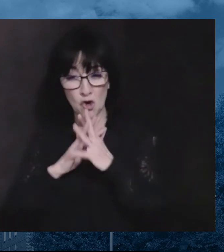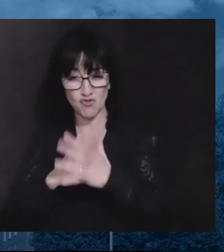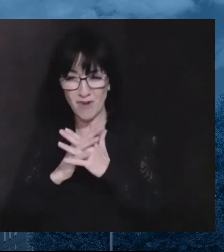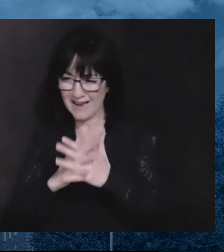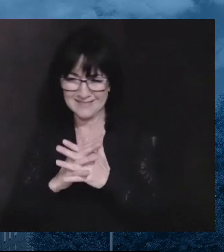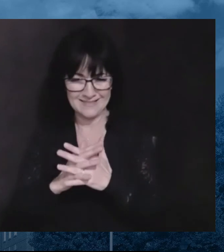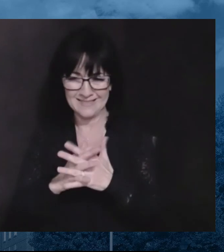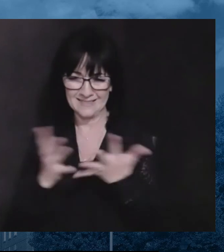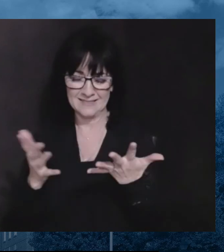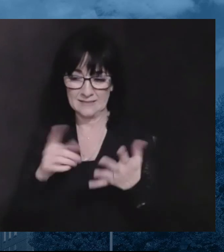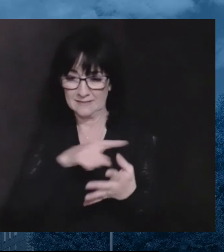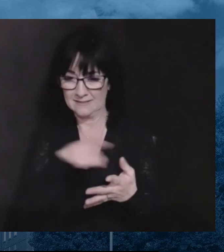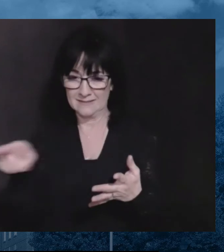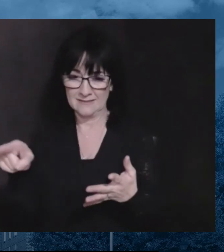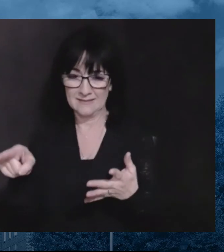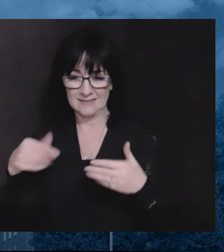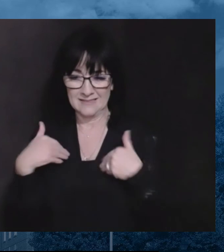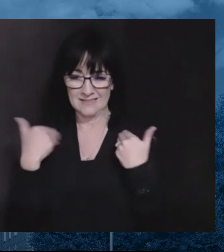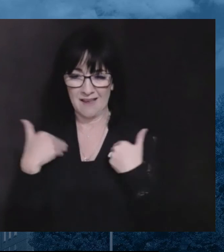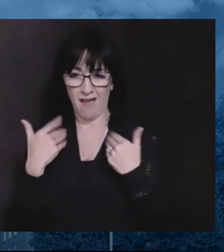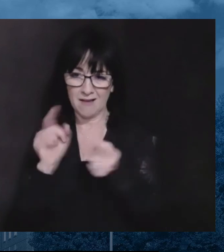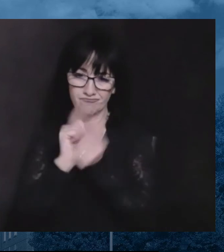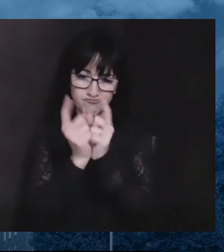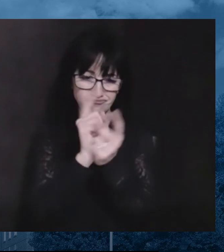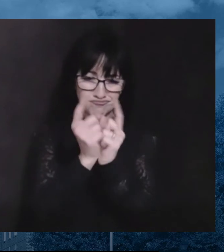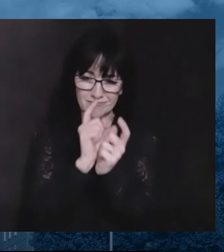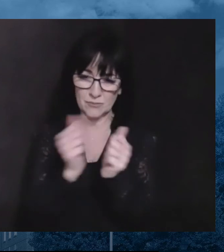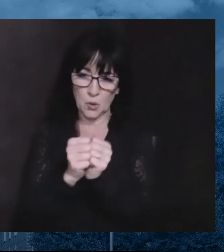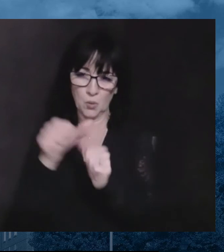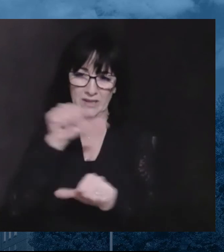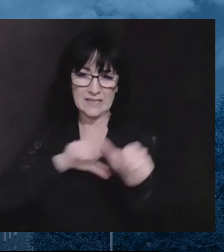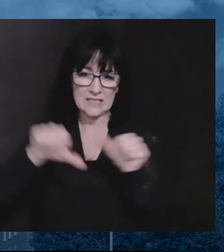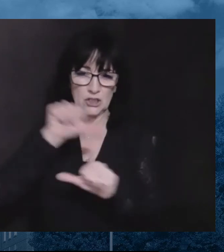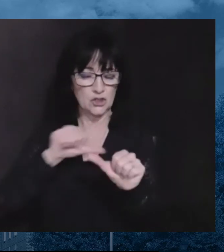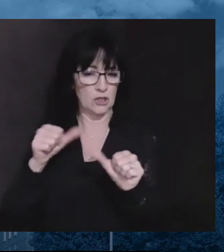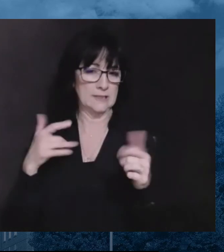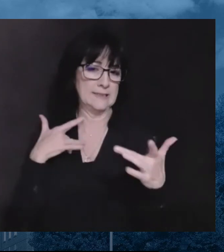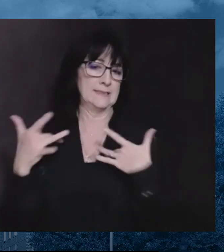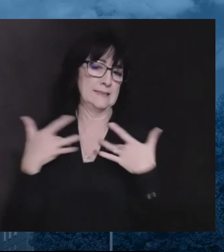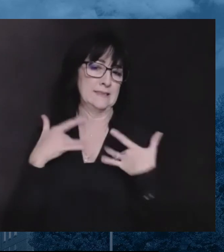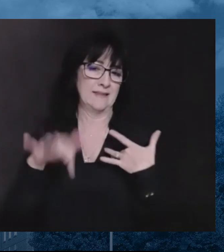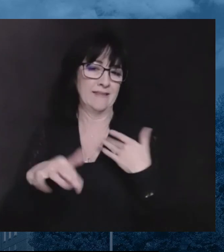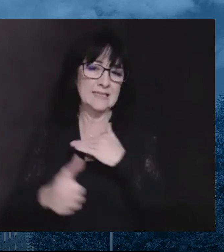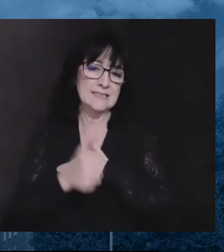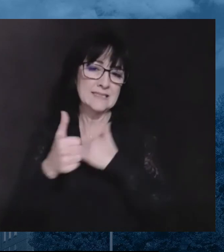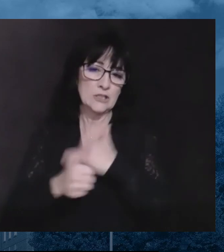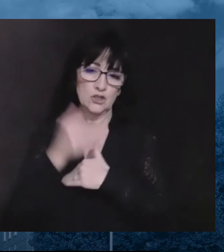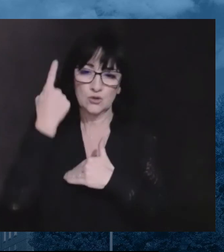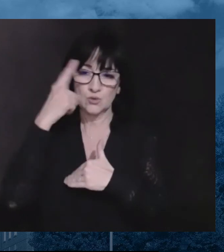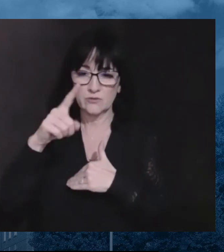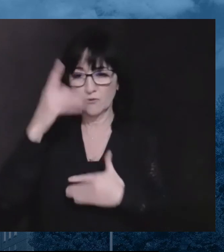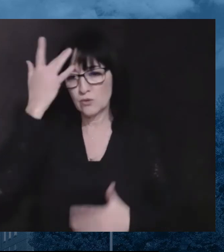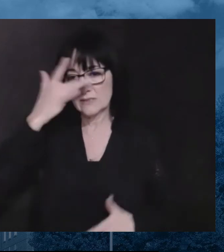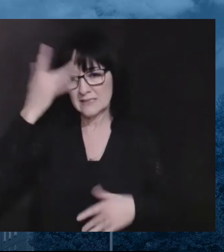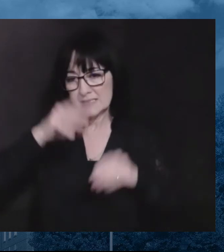off, pun intended, to Dr. Rattay for her take on that.